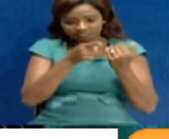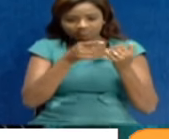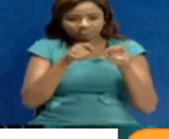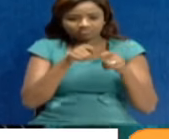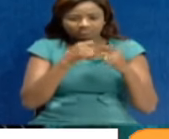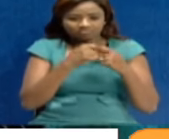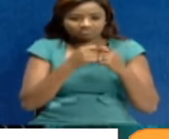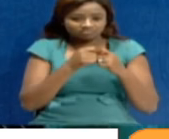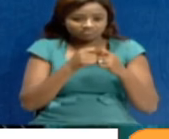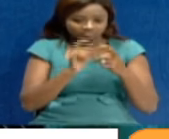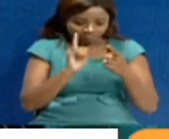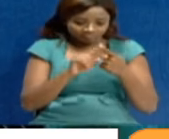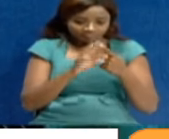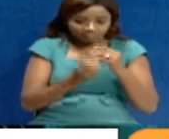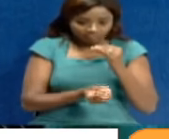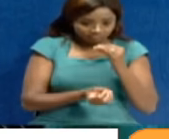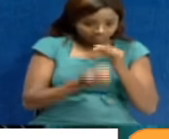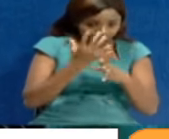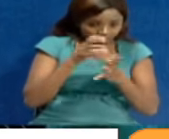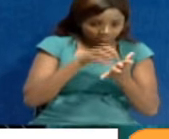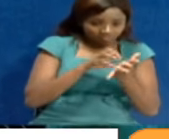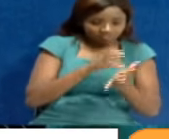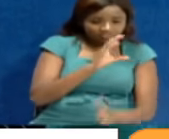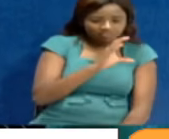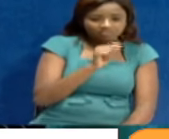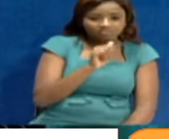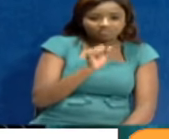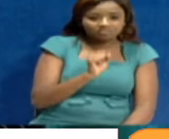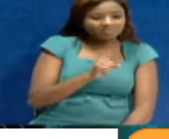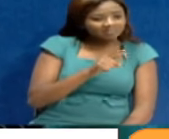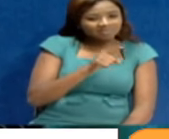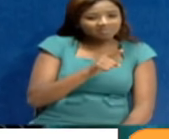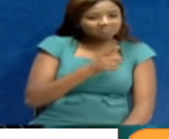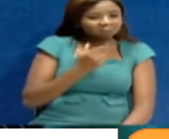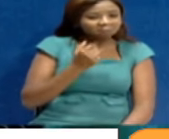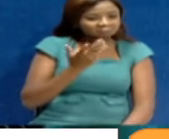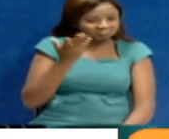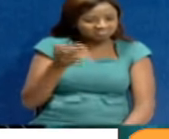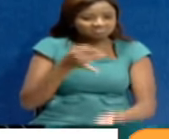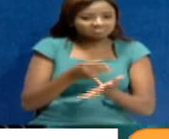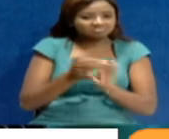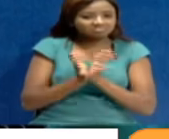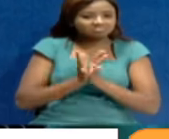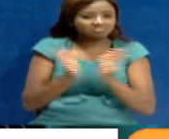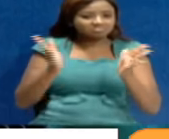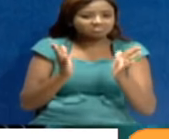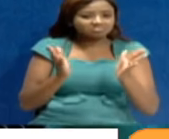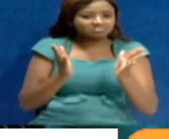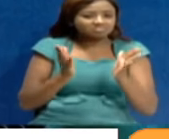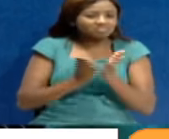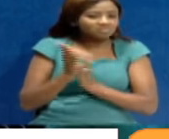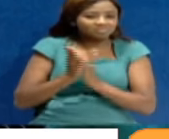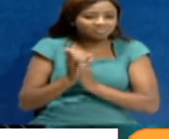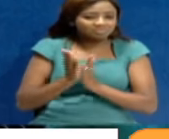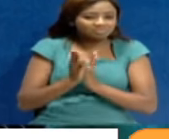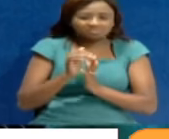the creation of the office of chief administrative secretary, this is an office in the public service, it's not an office in the national